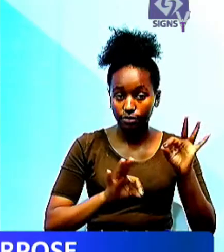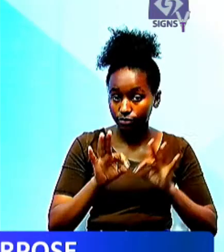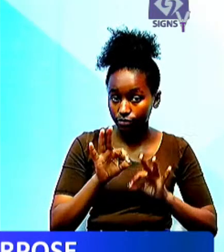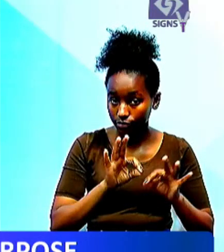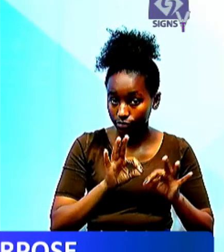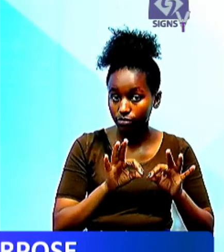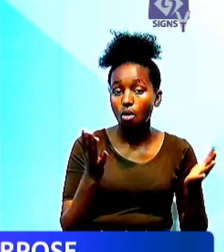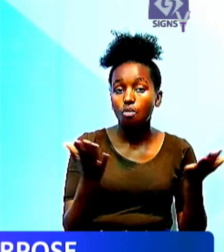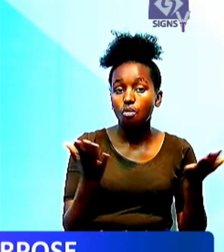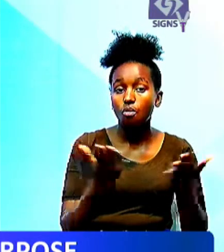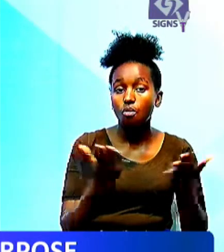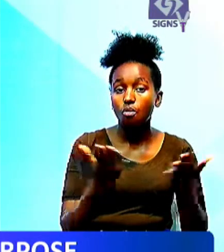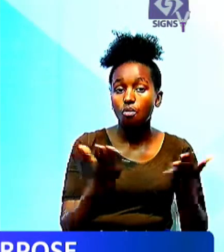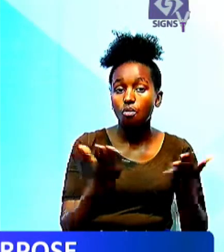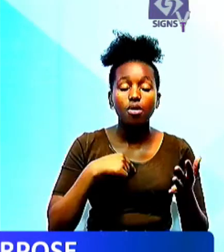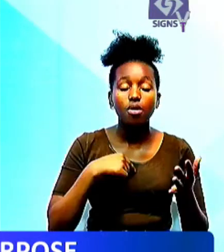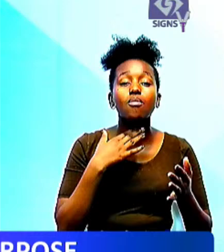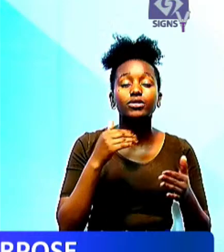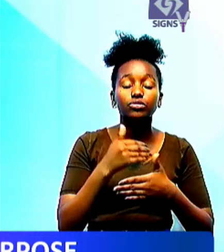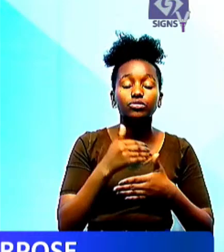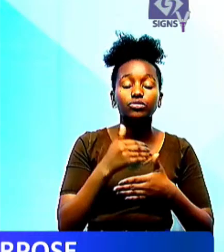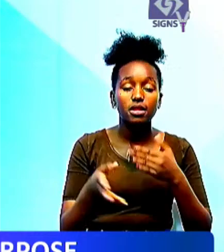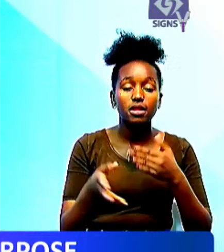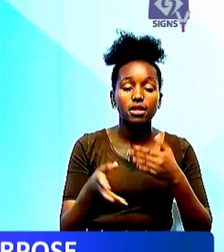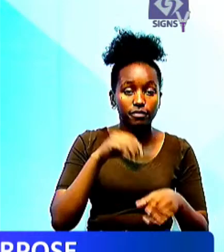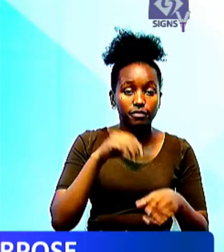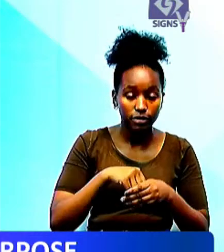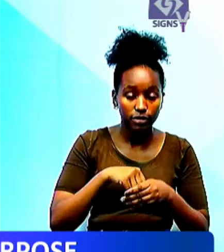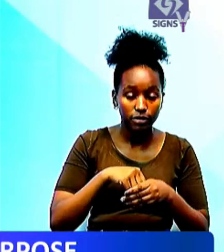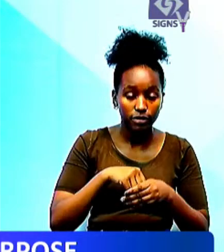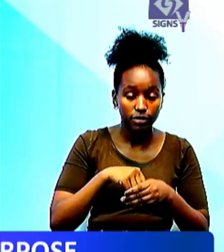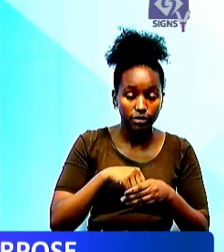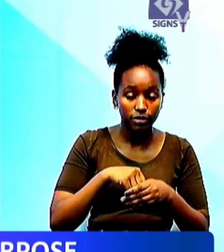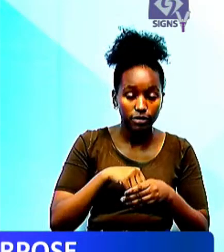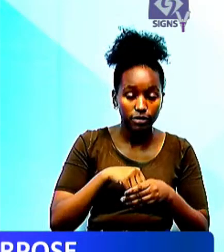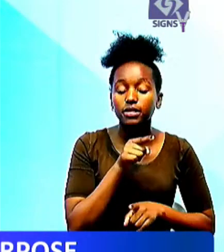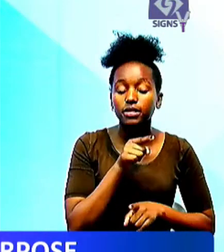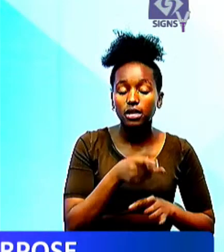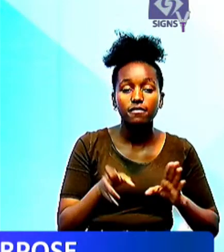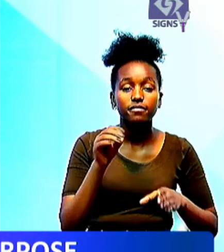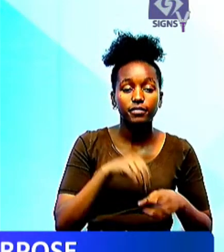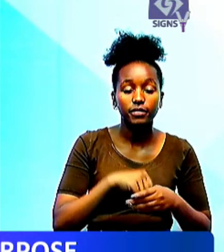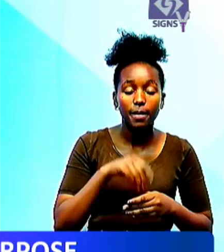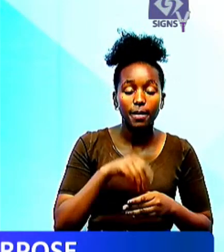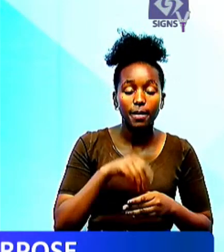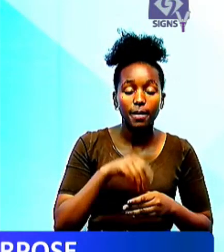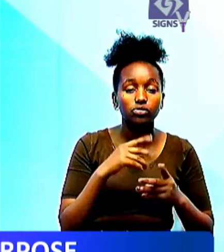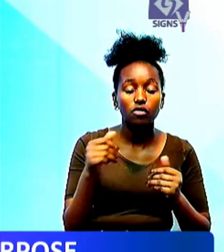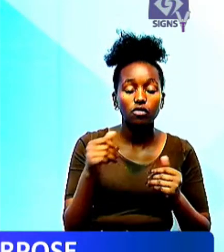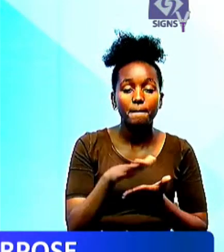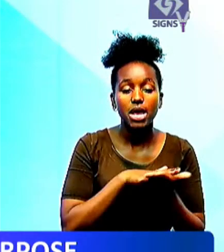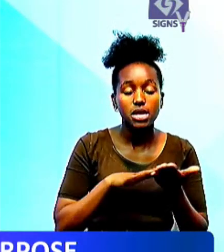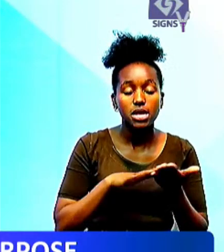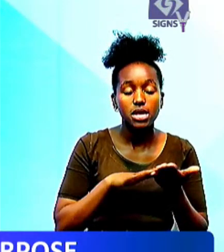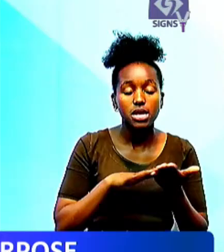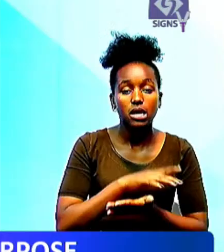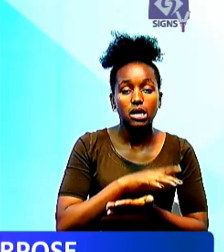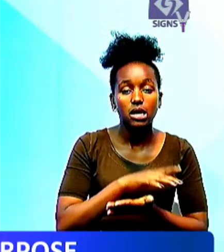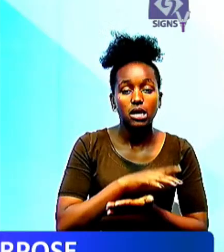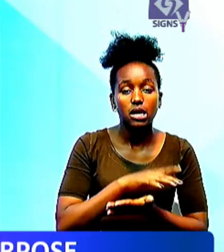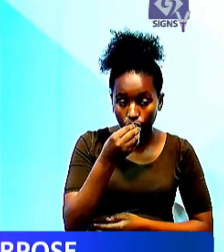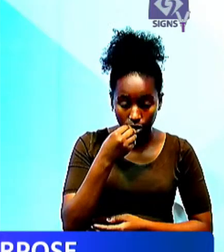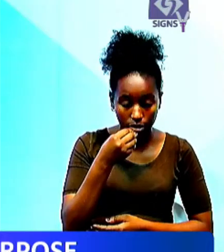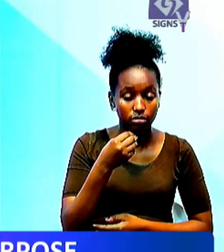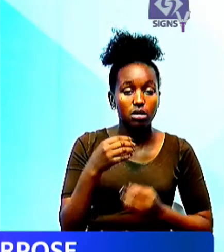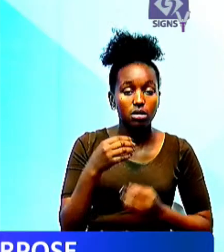is whereby you are building an investment. This investment is supposed to address your basic needs, food, clothing and shelter. If